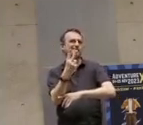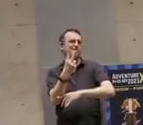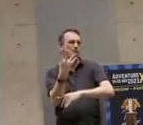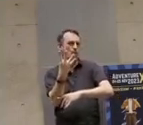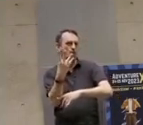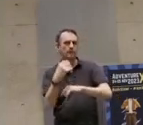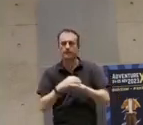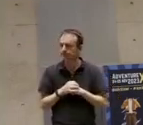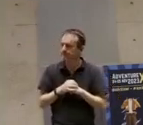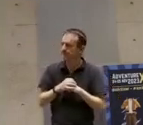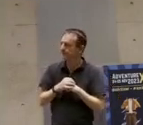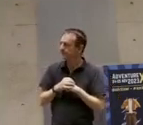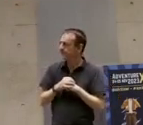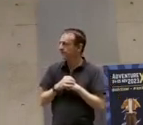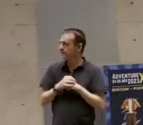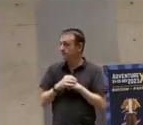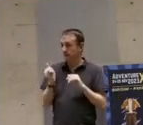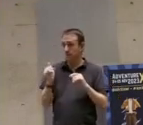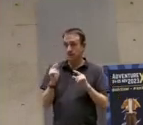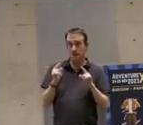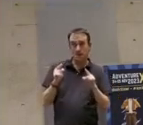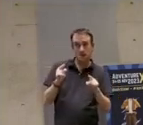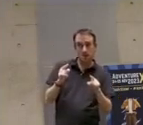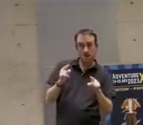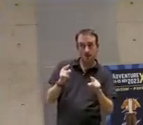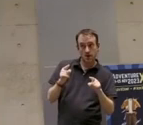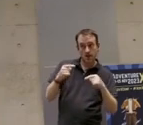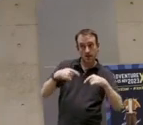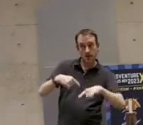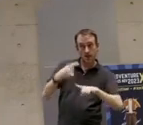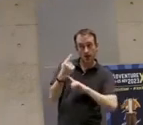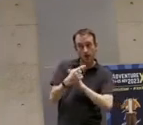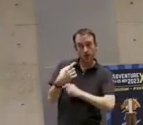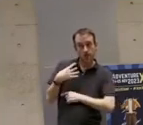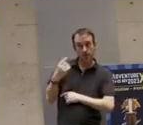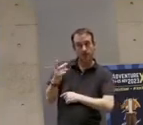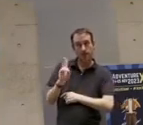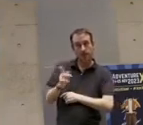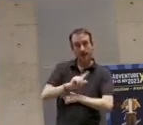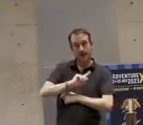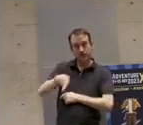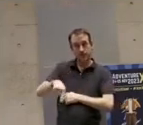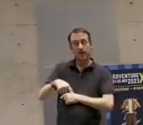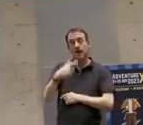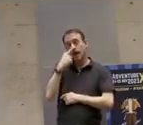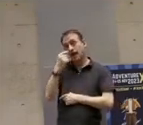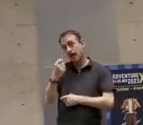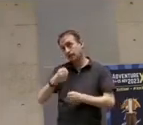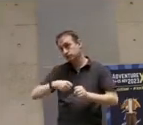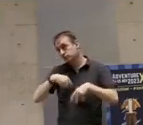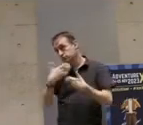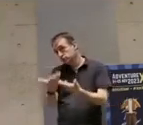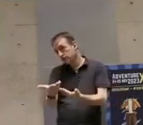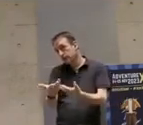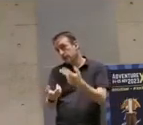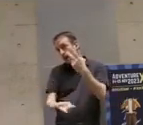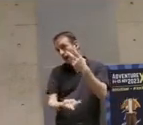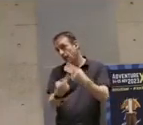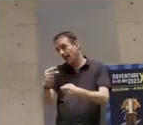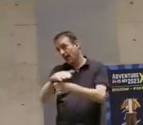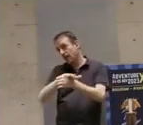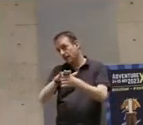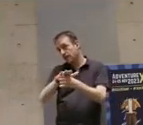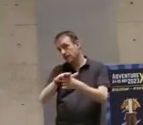Maybe the good people of AdventureX will invite me back next year, and I can talk, amongst other things, about whether my